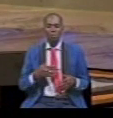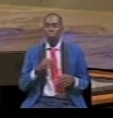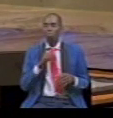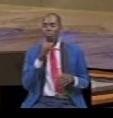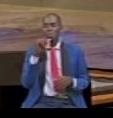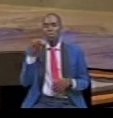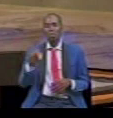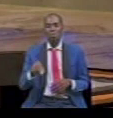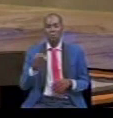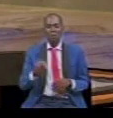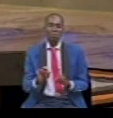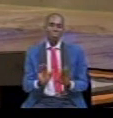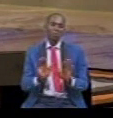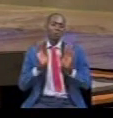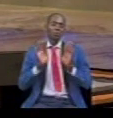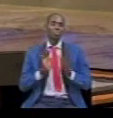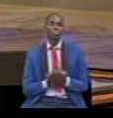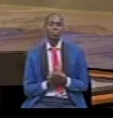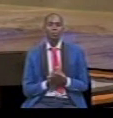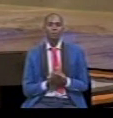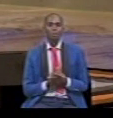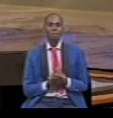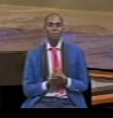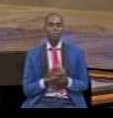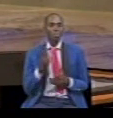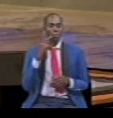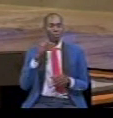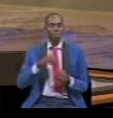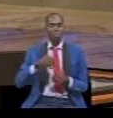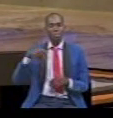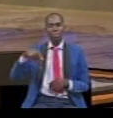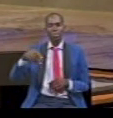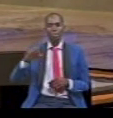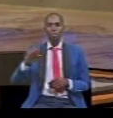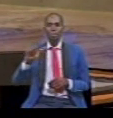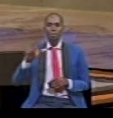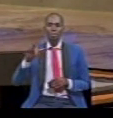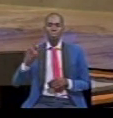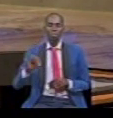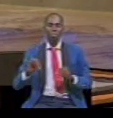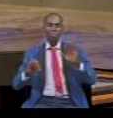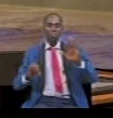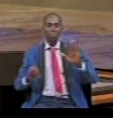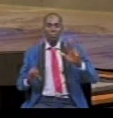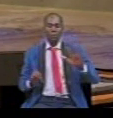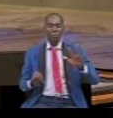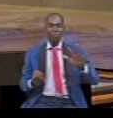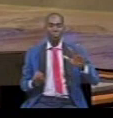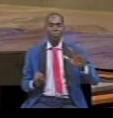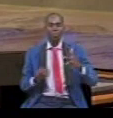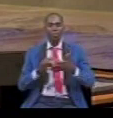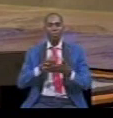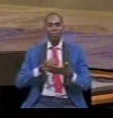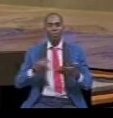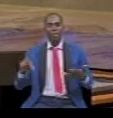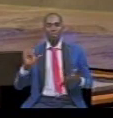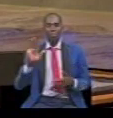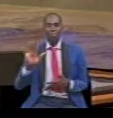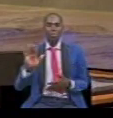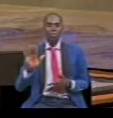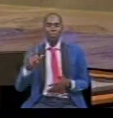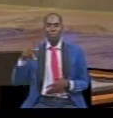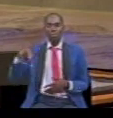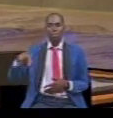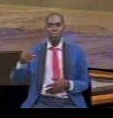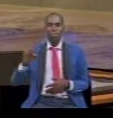unnecessary fear. We're looking at Psalm 53. And I'm reading from verse 5.